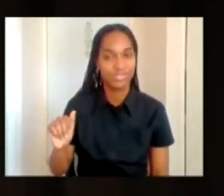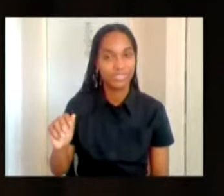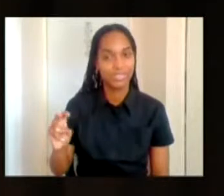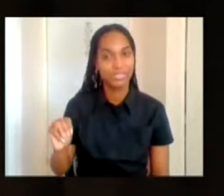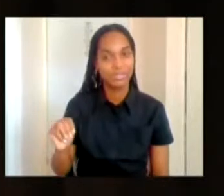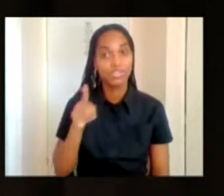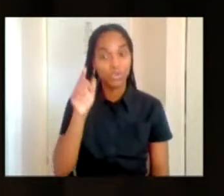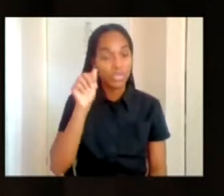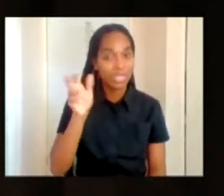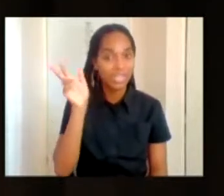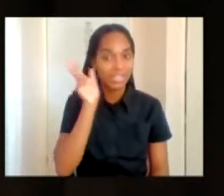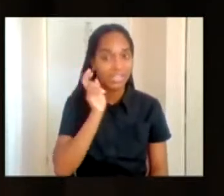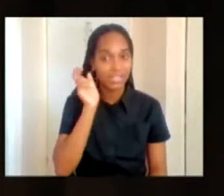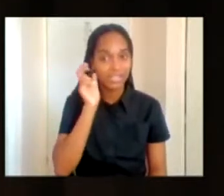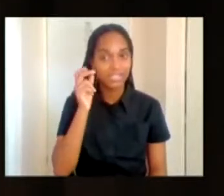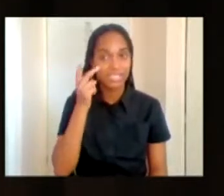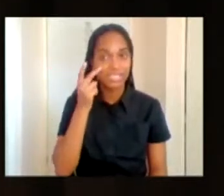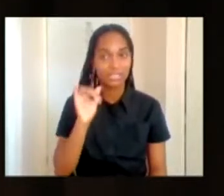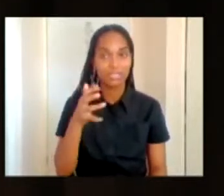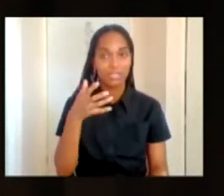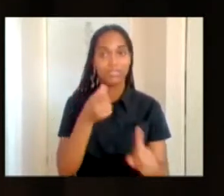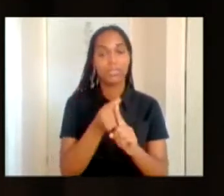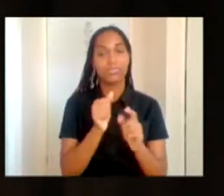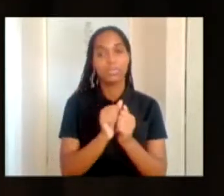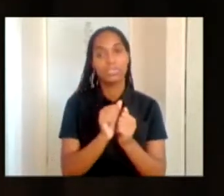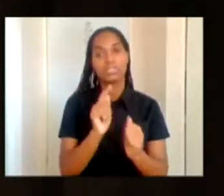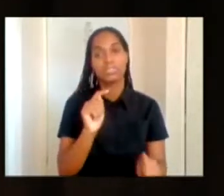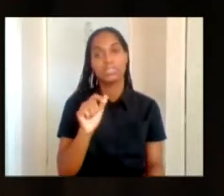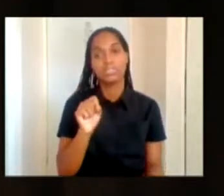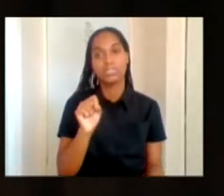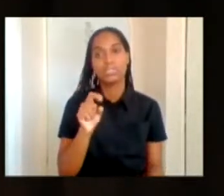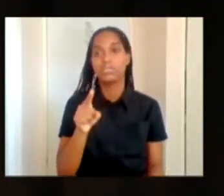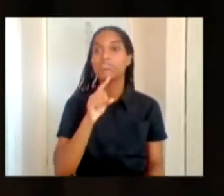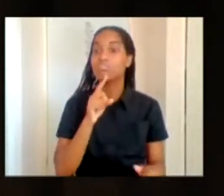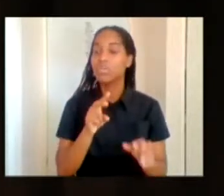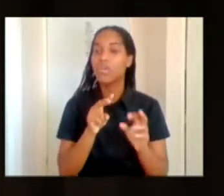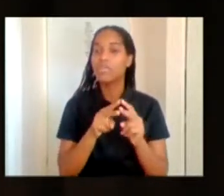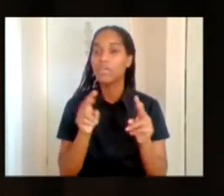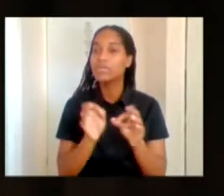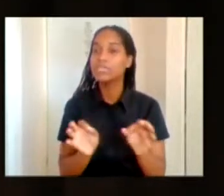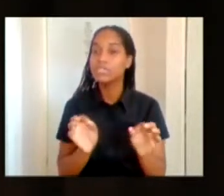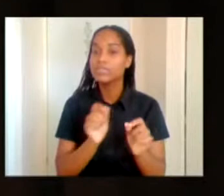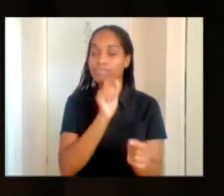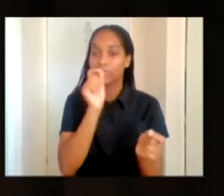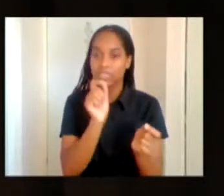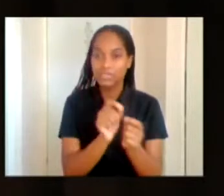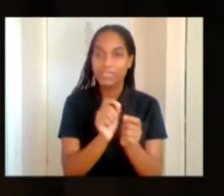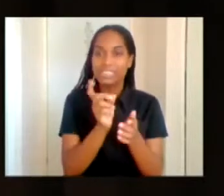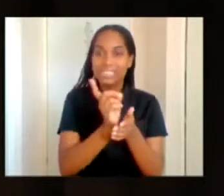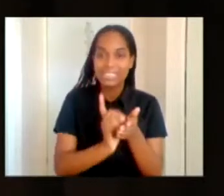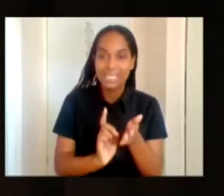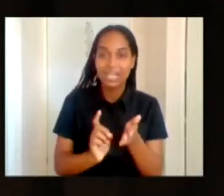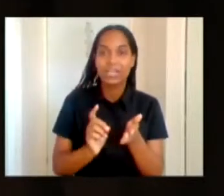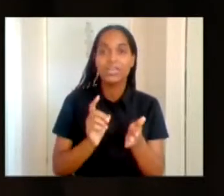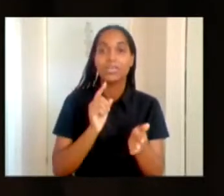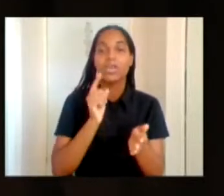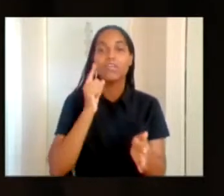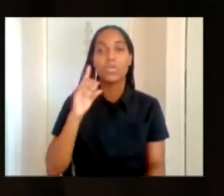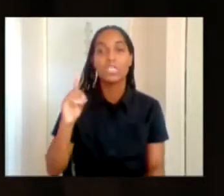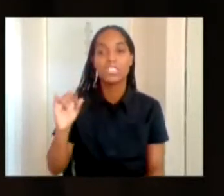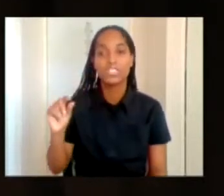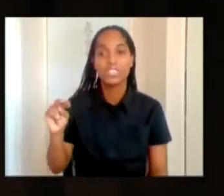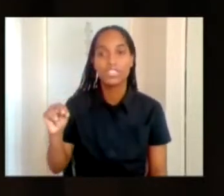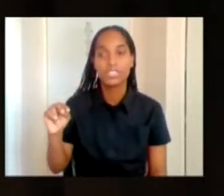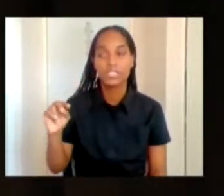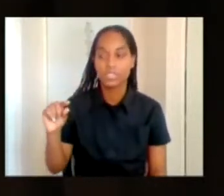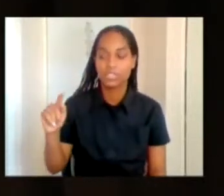see that MPEG-2TS has been very specifically designed for Atsc or digital broadcasting to support